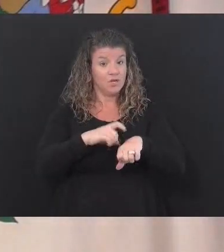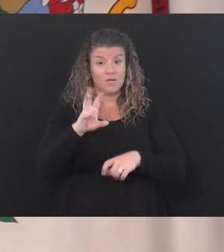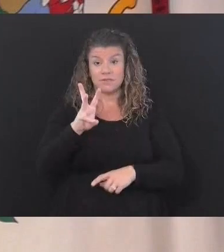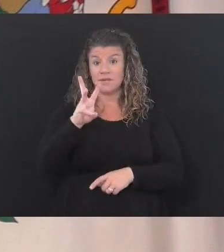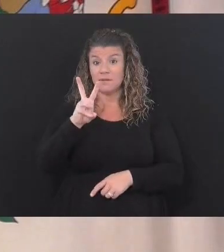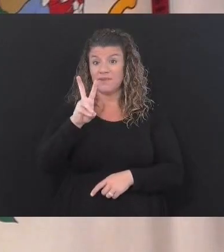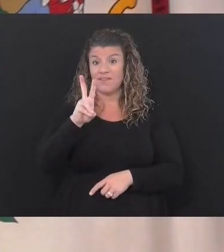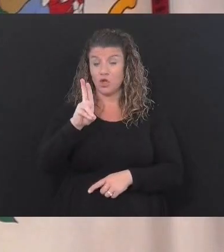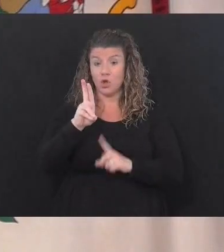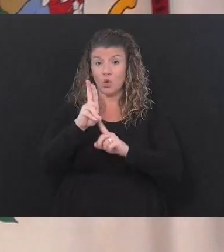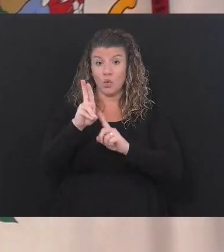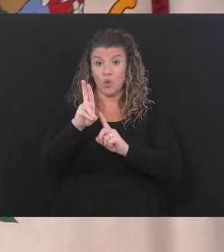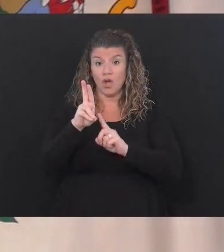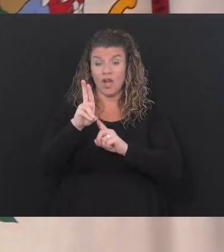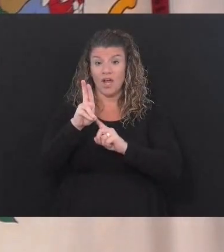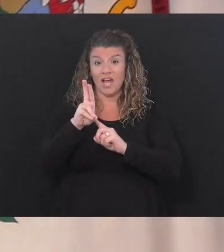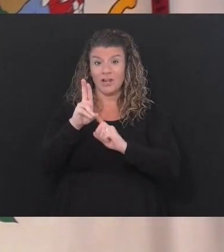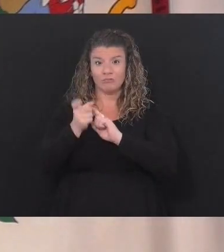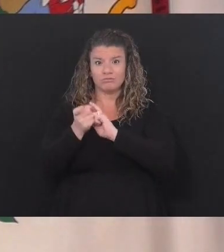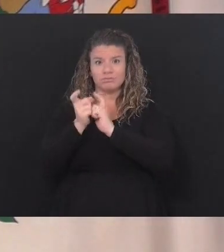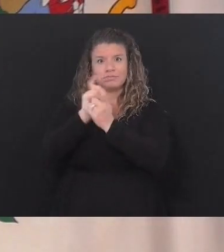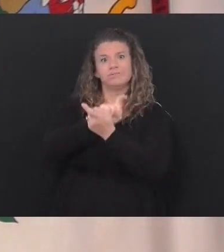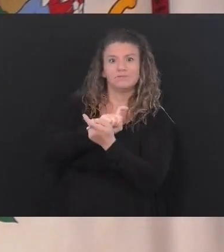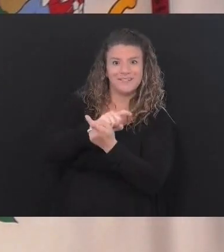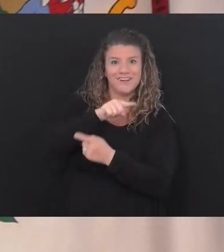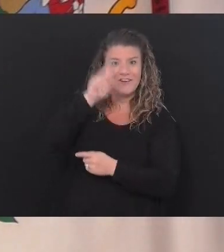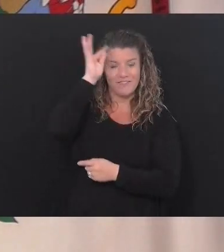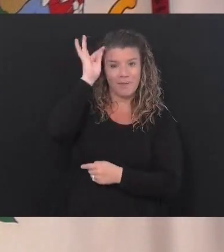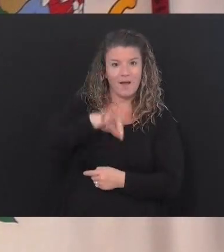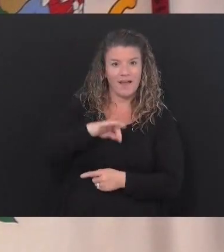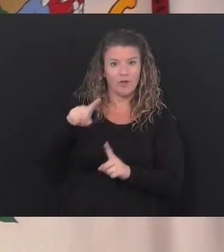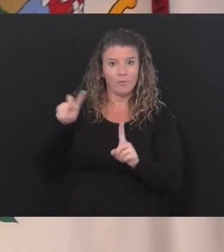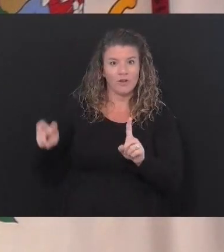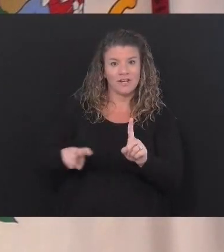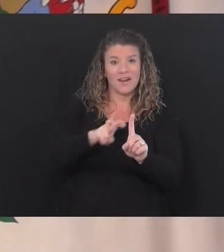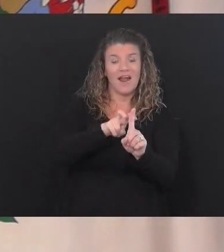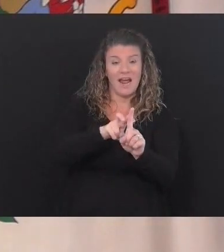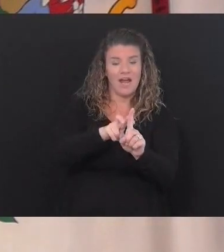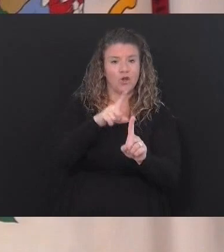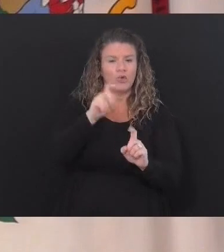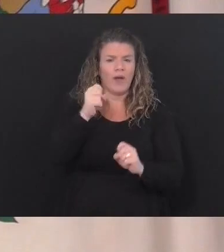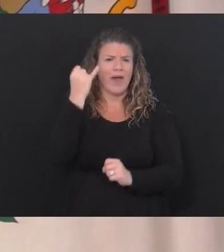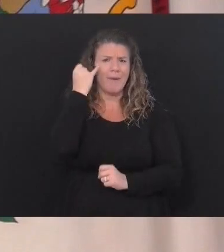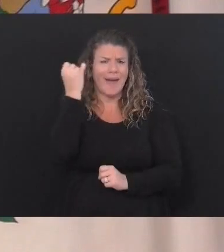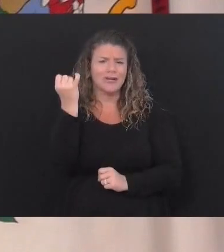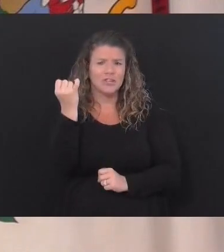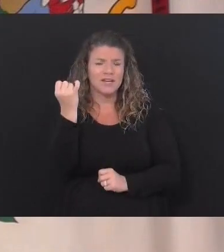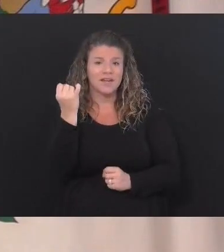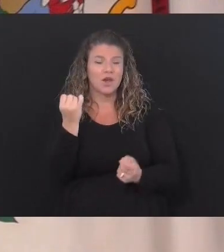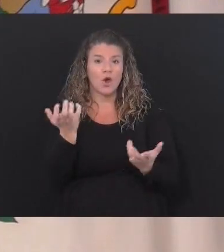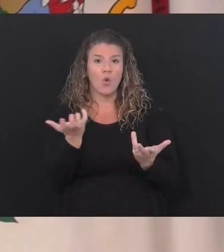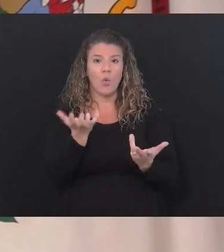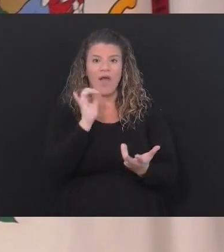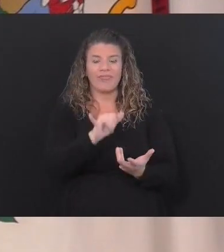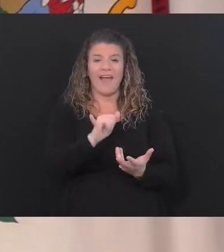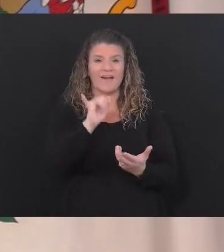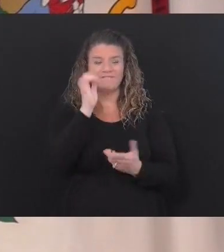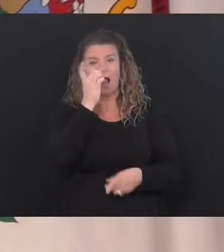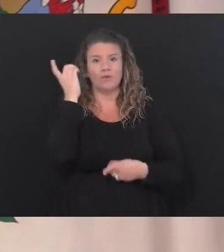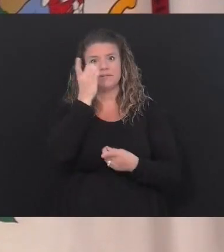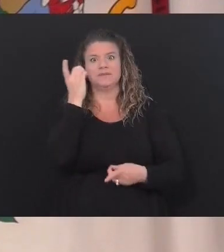is transitioning into the Fairmont facility and everything, and you can just imagine what this virus,